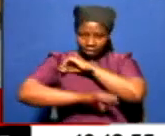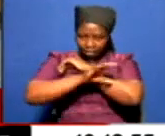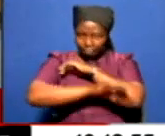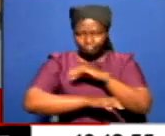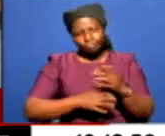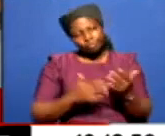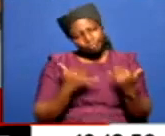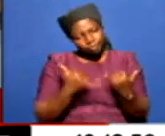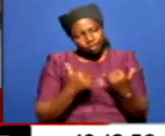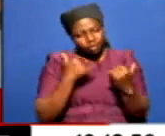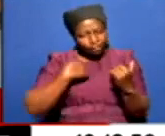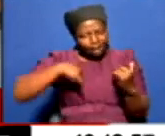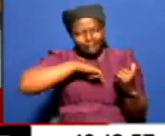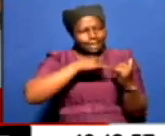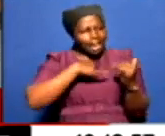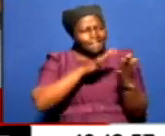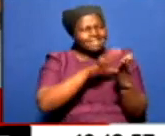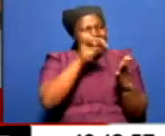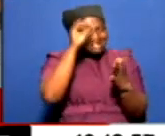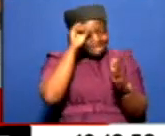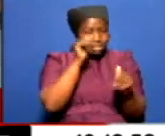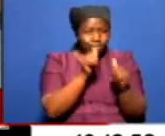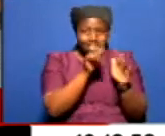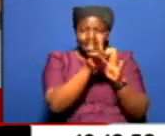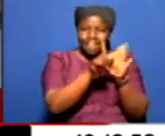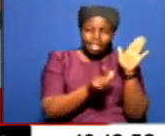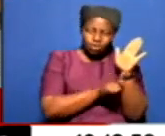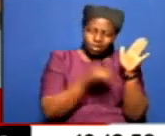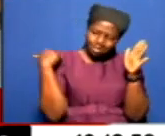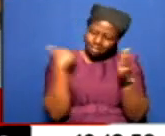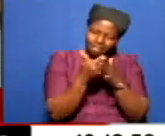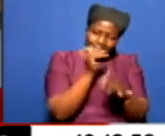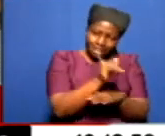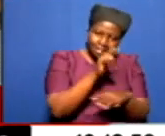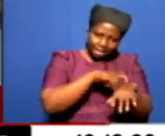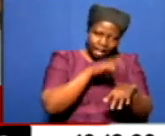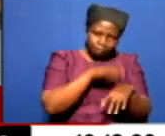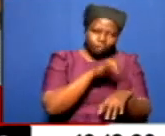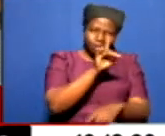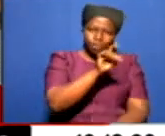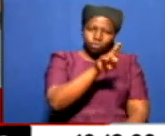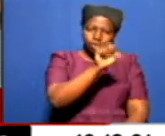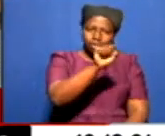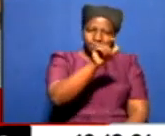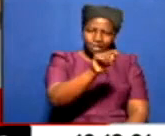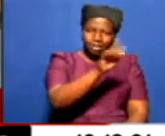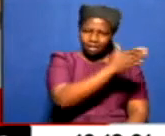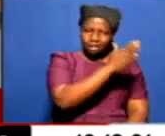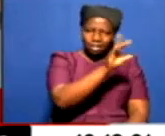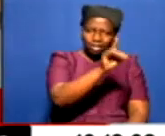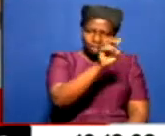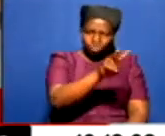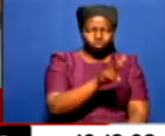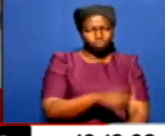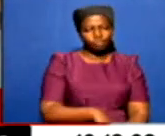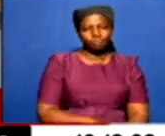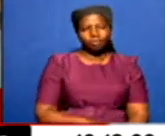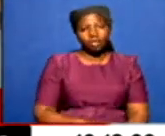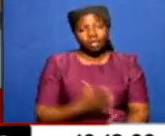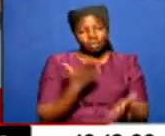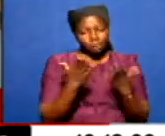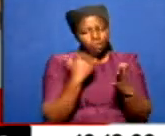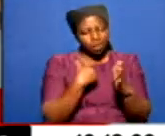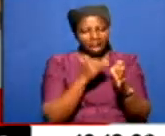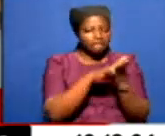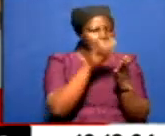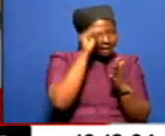have we been able to pick up since the Dusit D2? Of course, a very unfortunate event, but we may have picked two or three